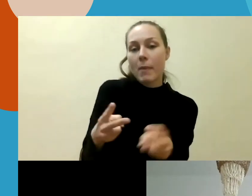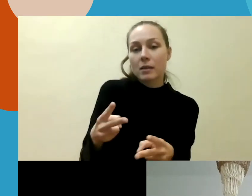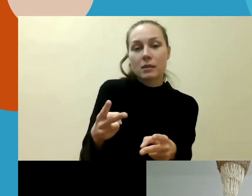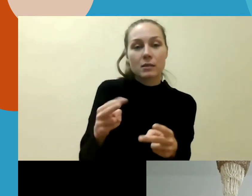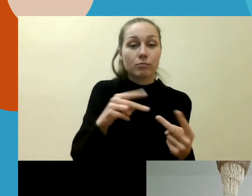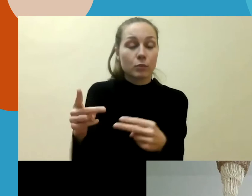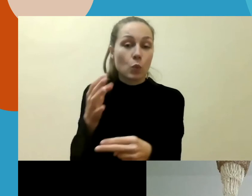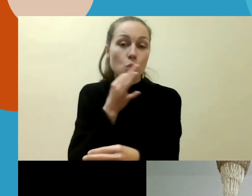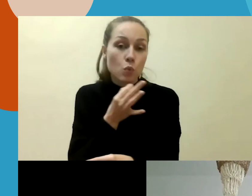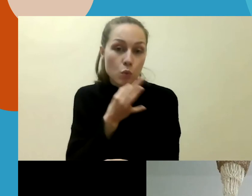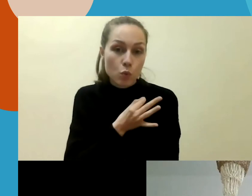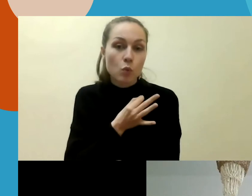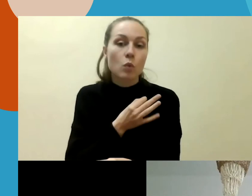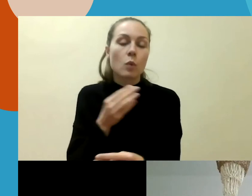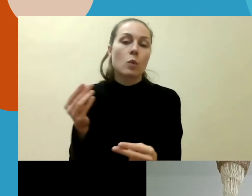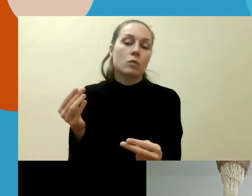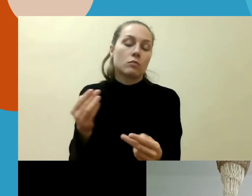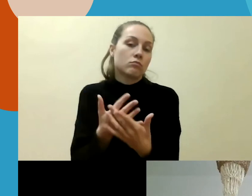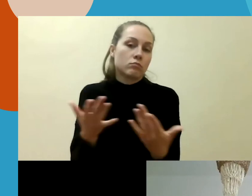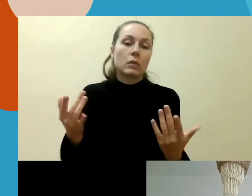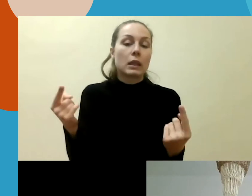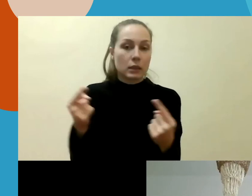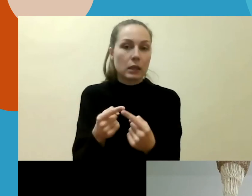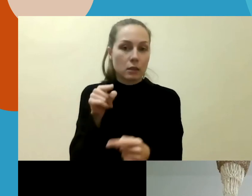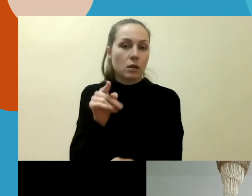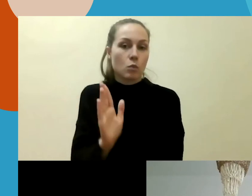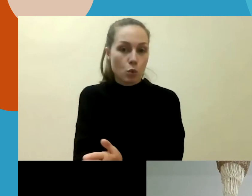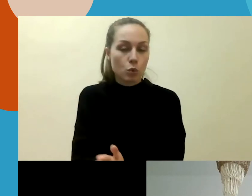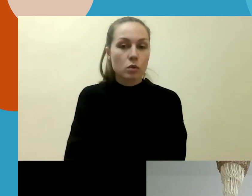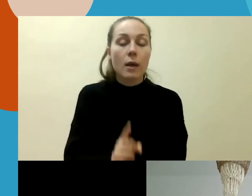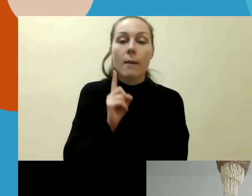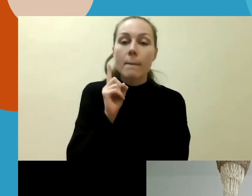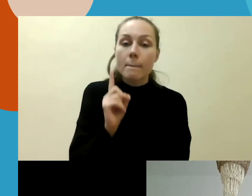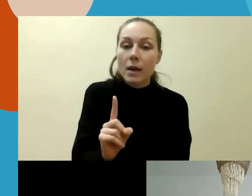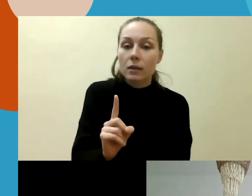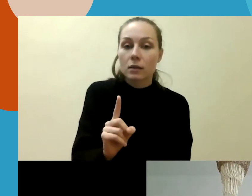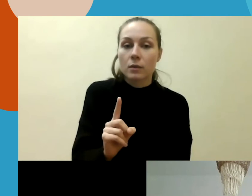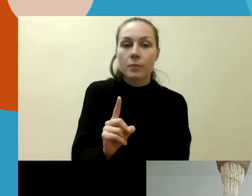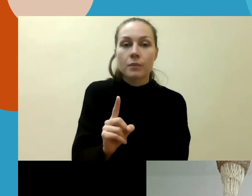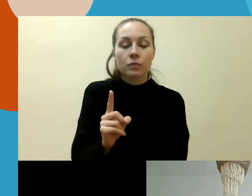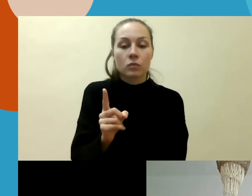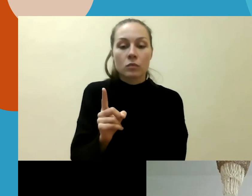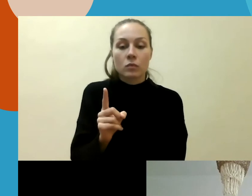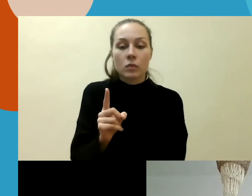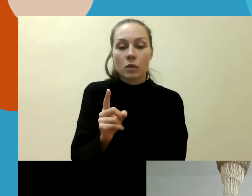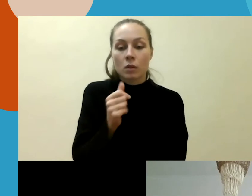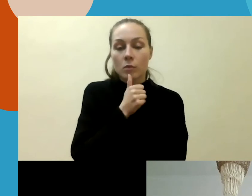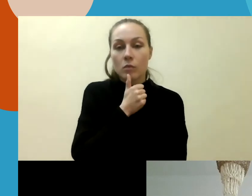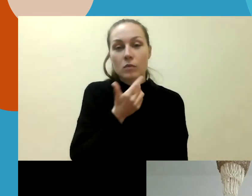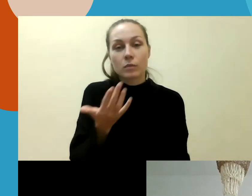It's okay as long as, let's say, legislative provisions are not